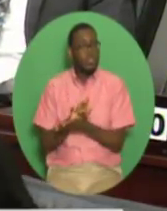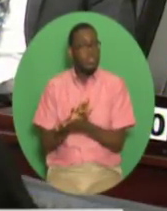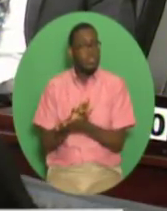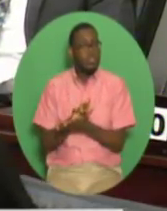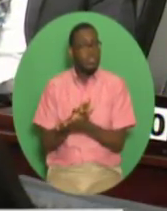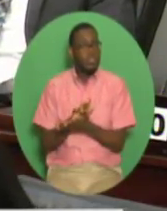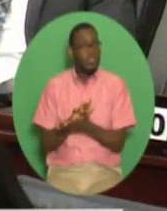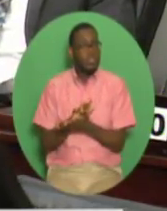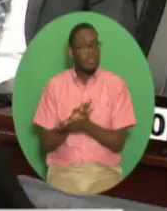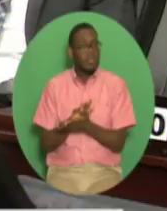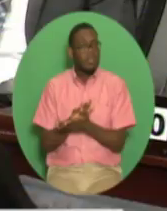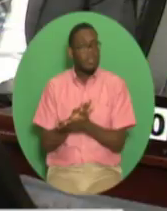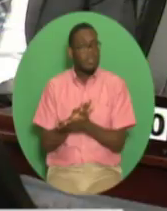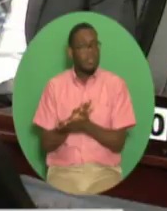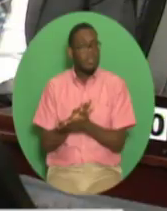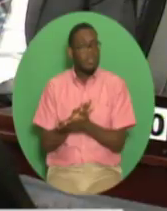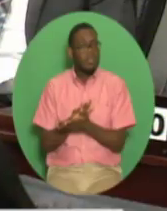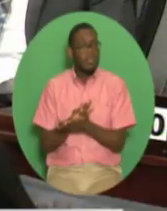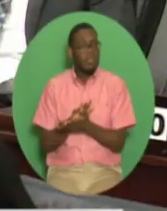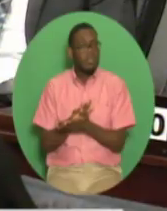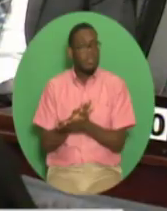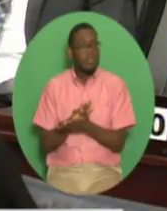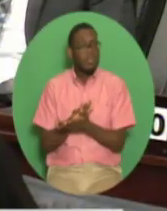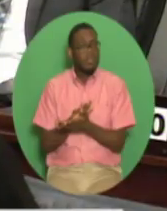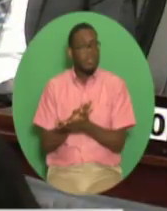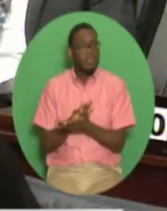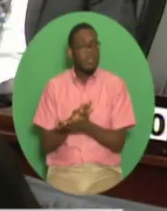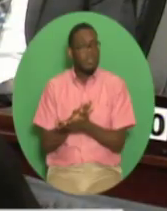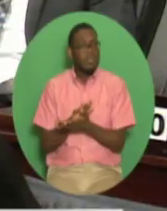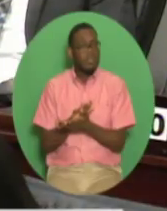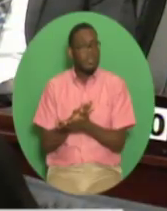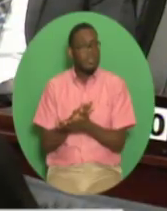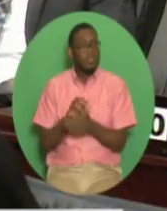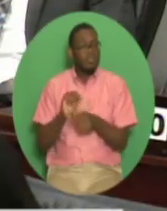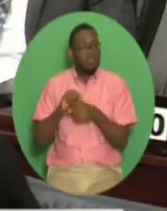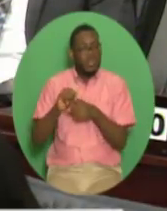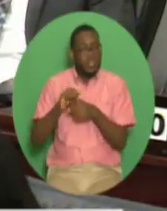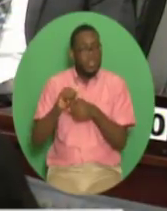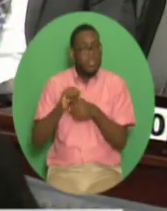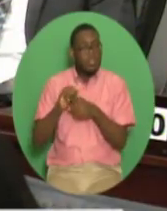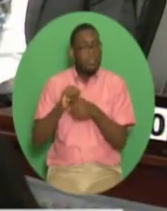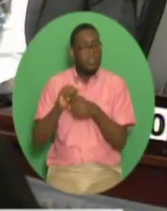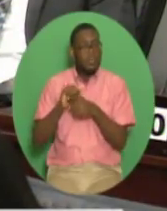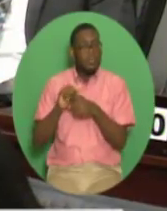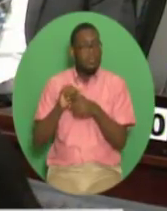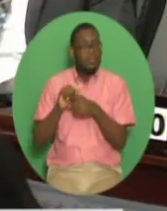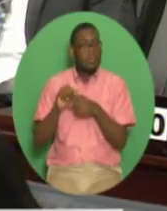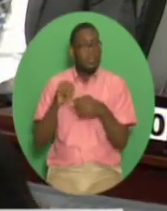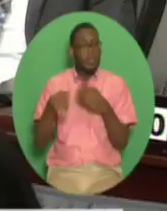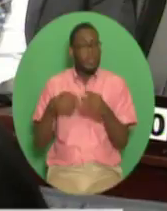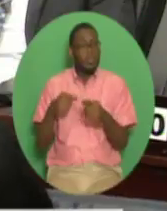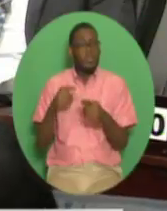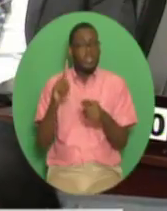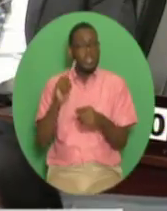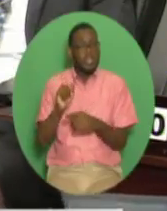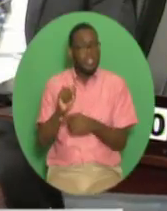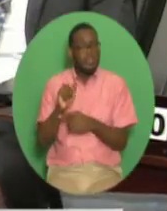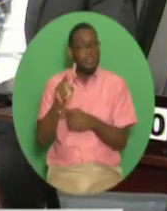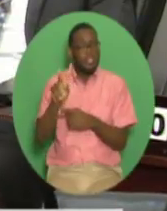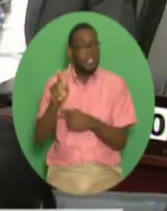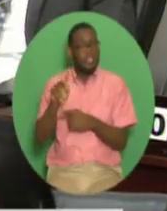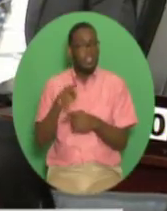engage in the provision of quality technical vocational teaching and